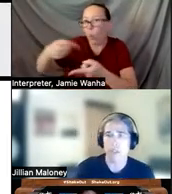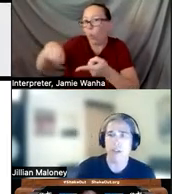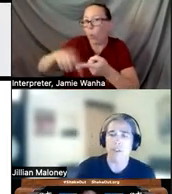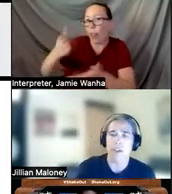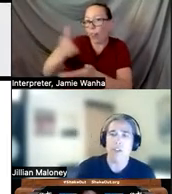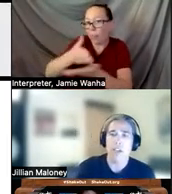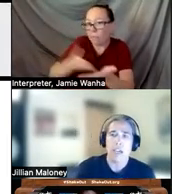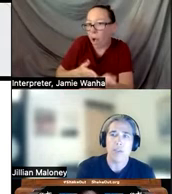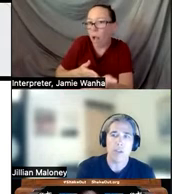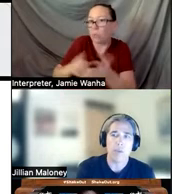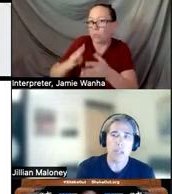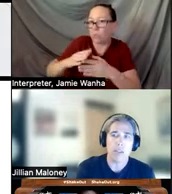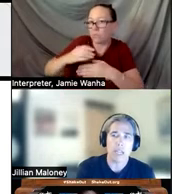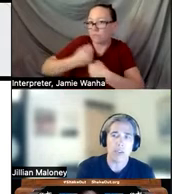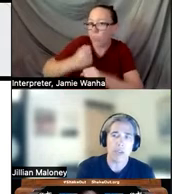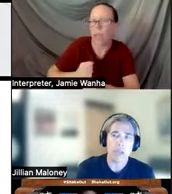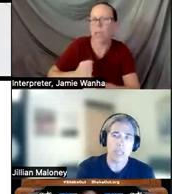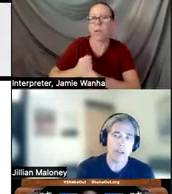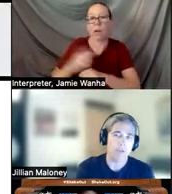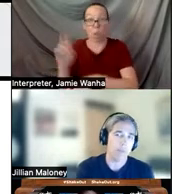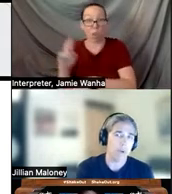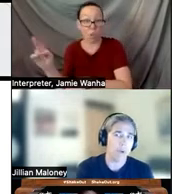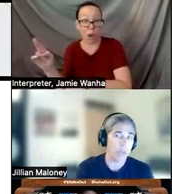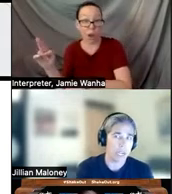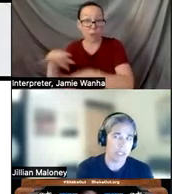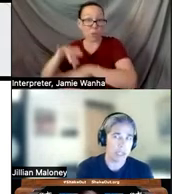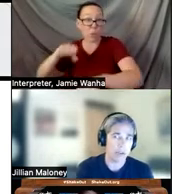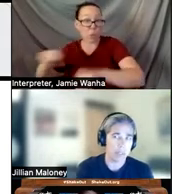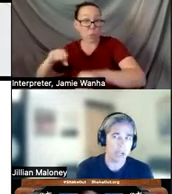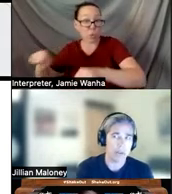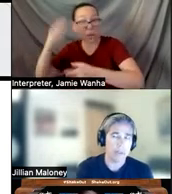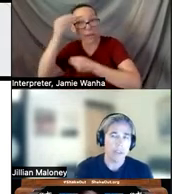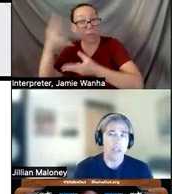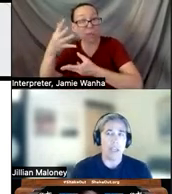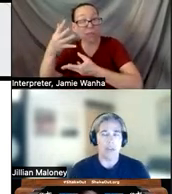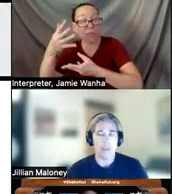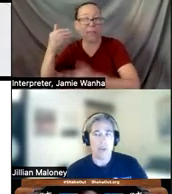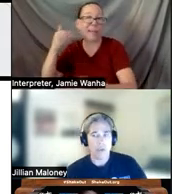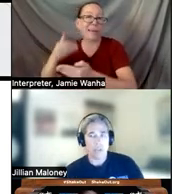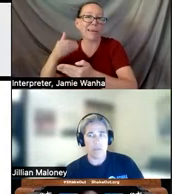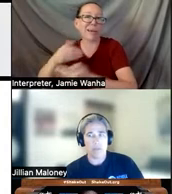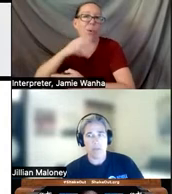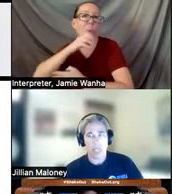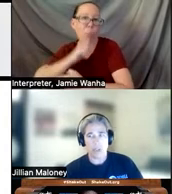Jolla along the I-5. And then on the right, that's earthquake data from a site near Old Town. And